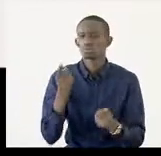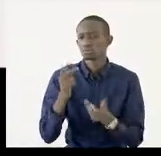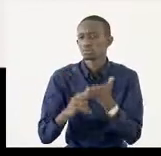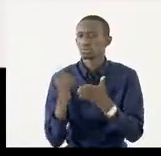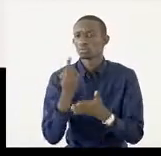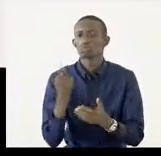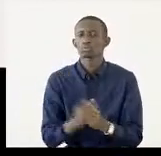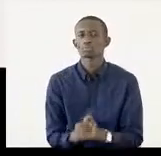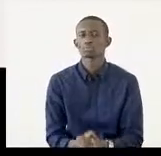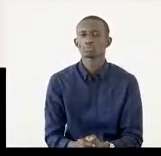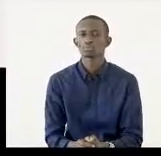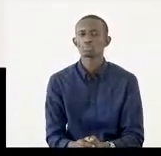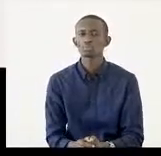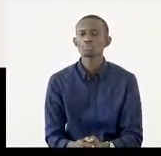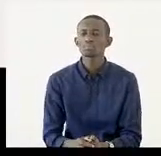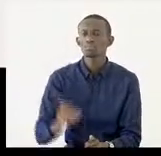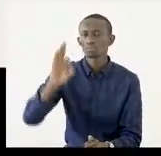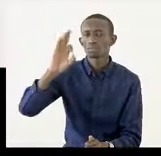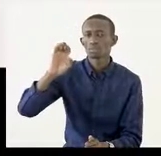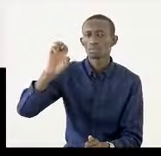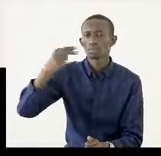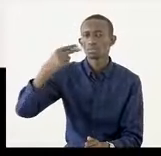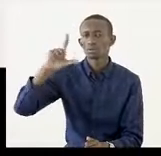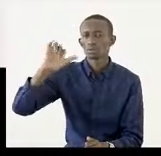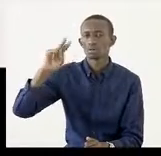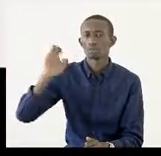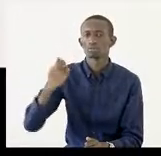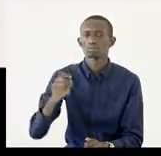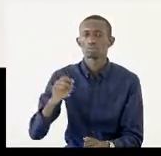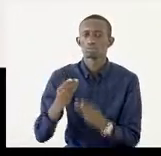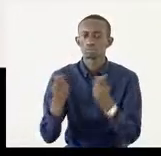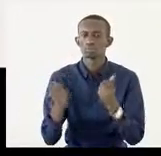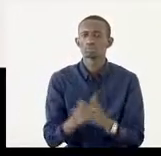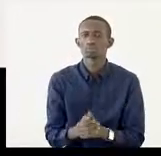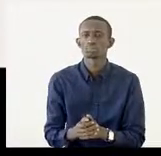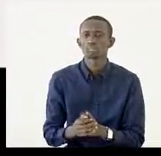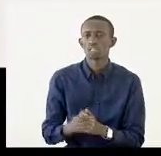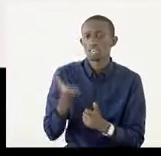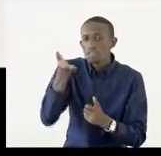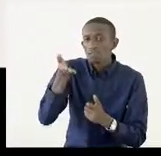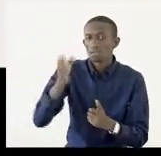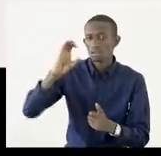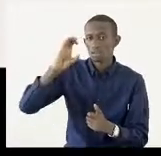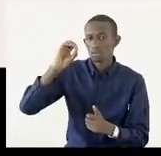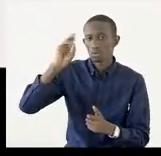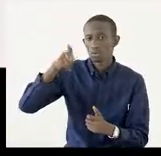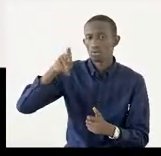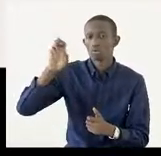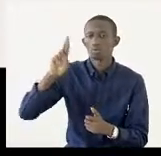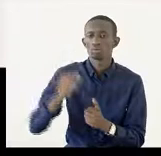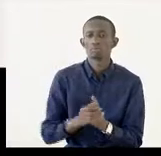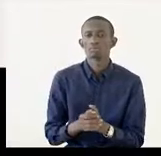aldehydes. Fairing solutions contain copper 2 ions, which is compressed with sodium potassium